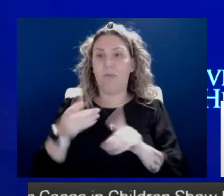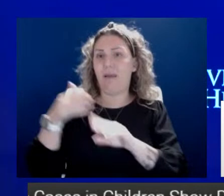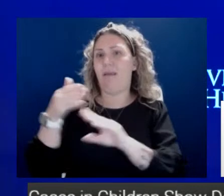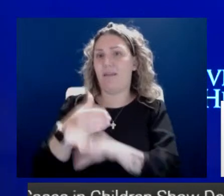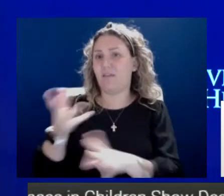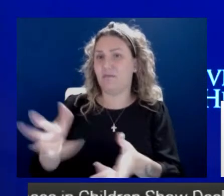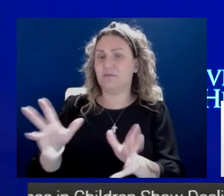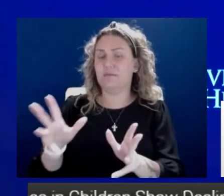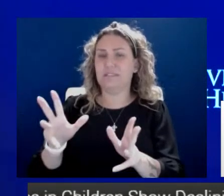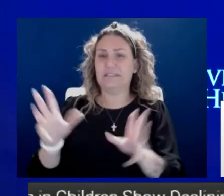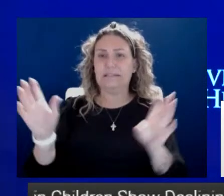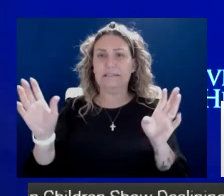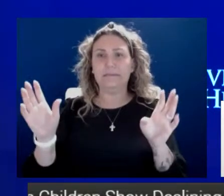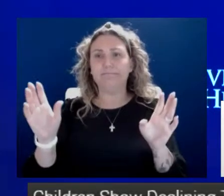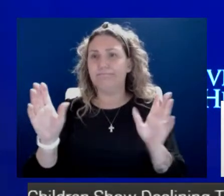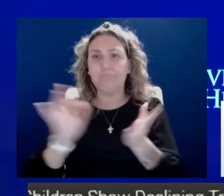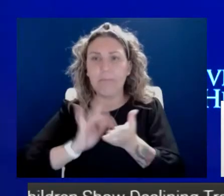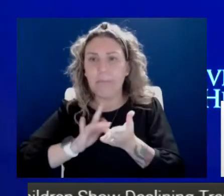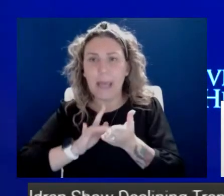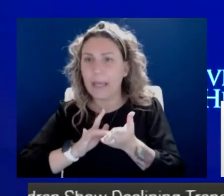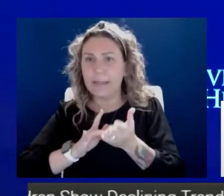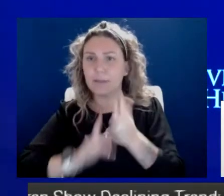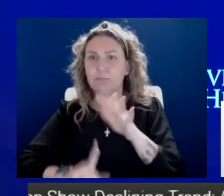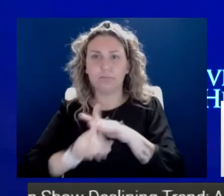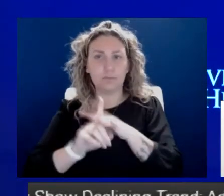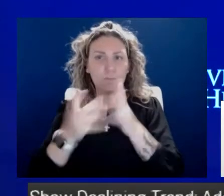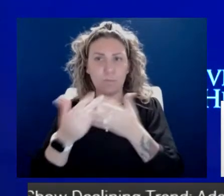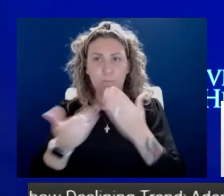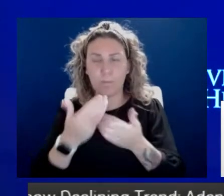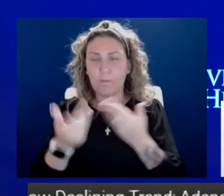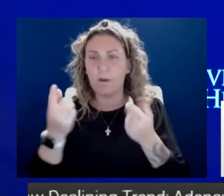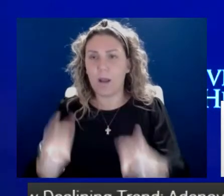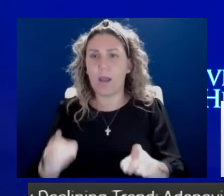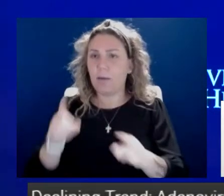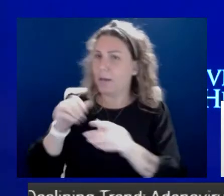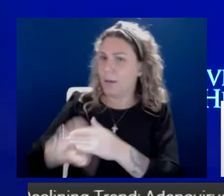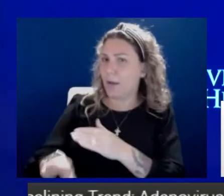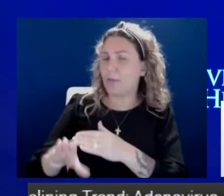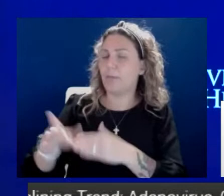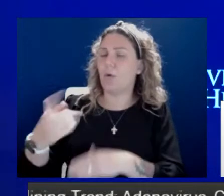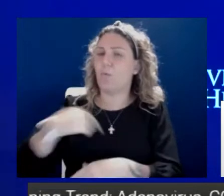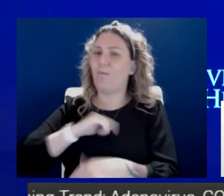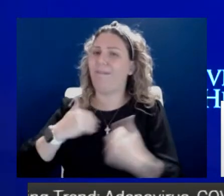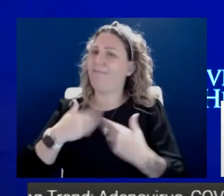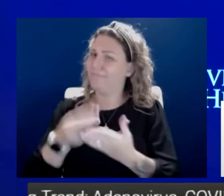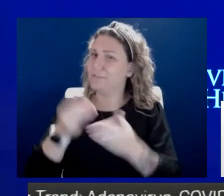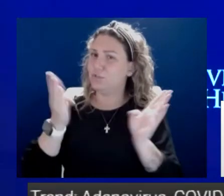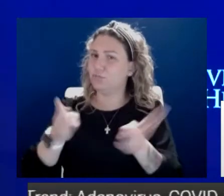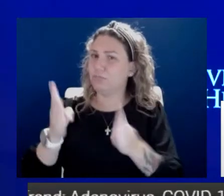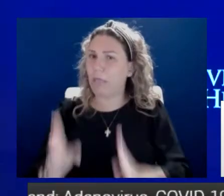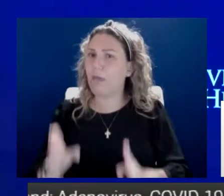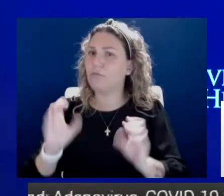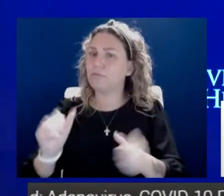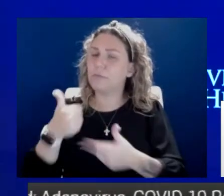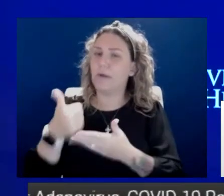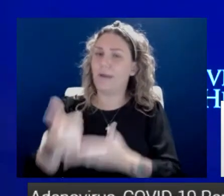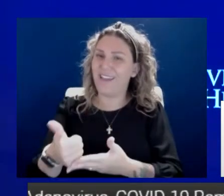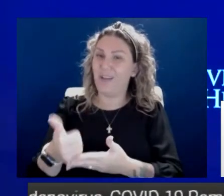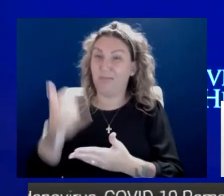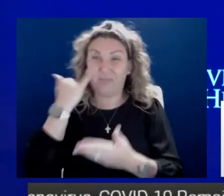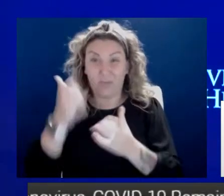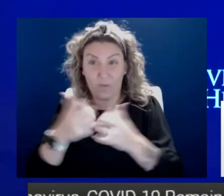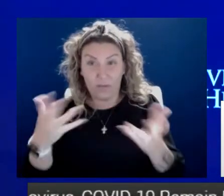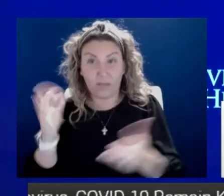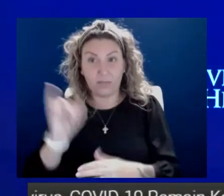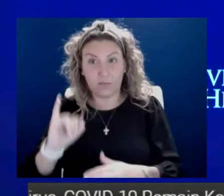event, coming in and talking to our financials encounter, financial planner, we can absolutely help those who even don't have insurance. And